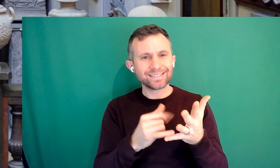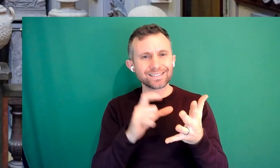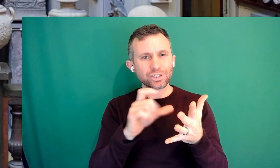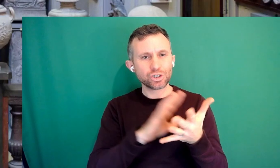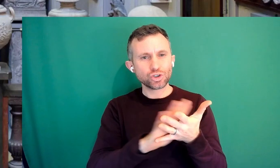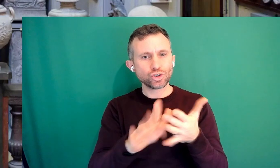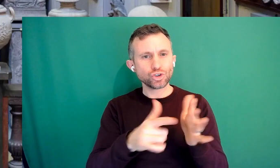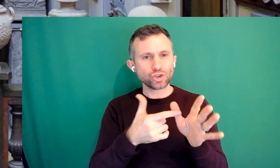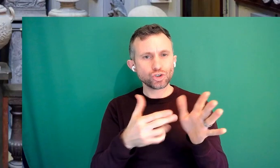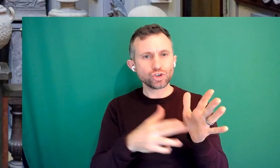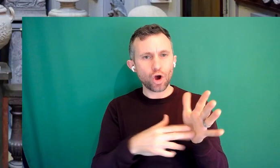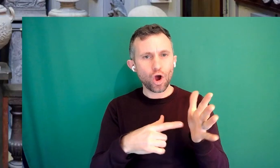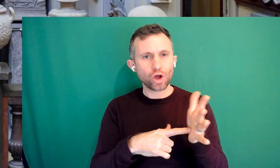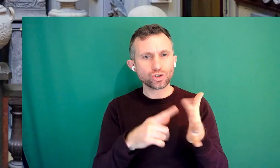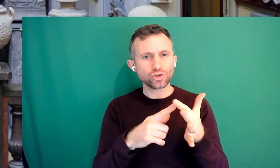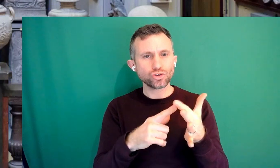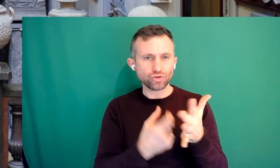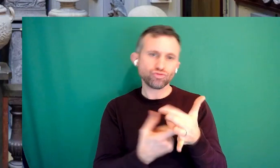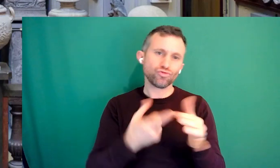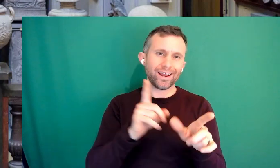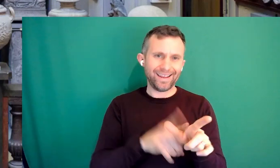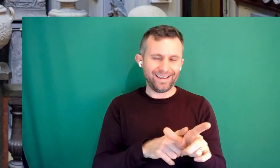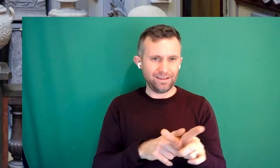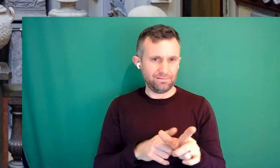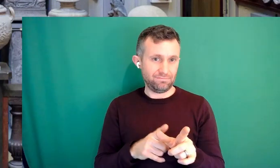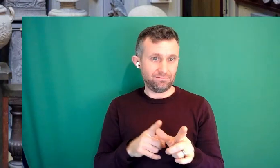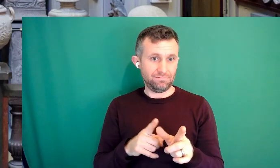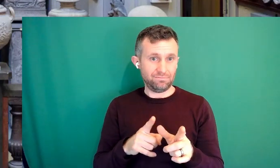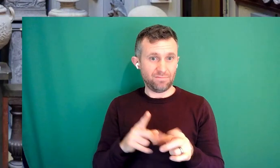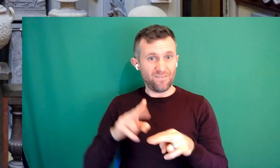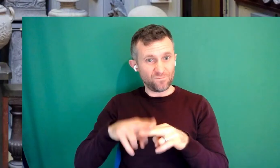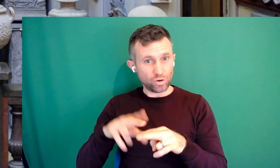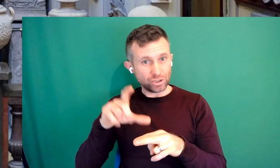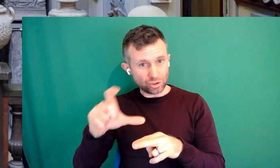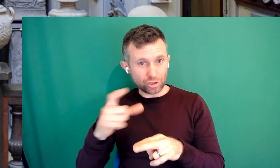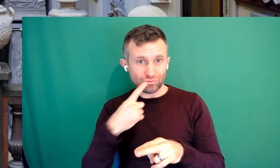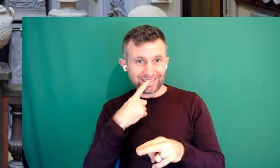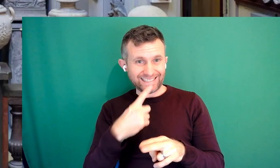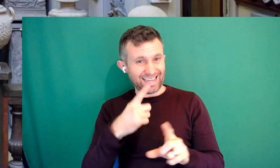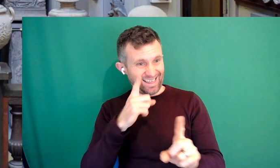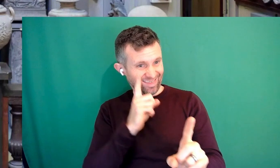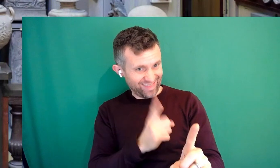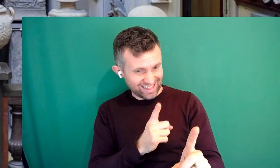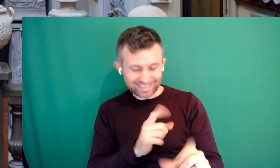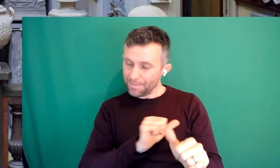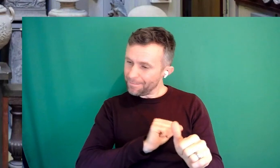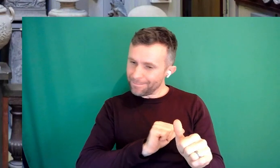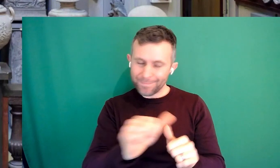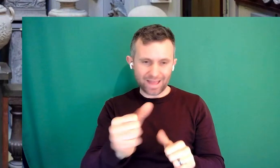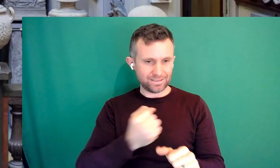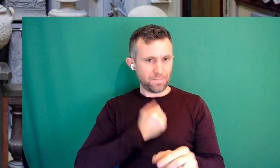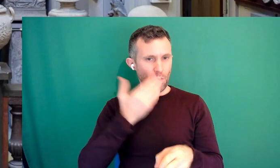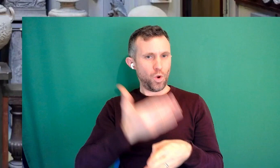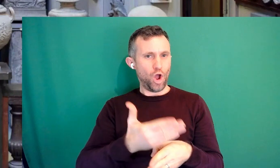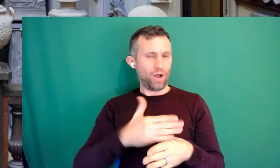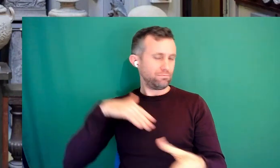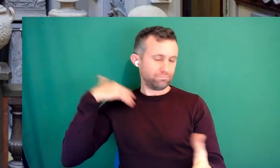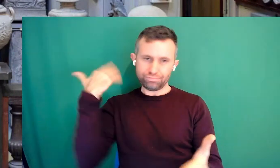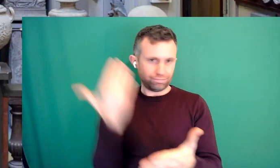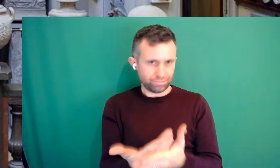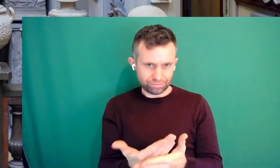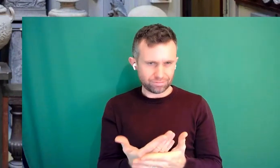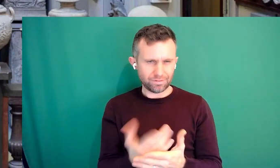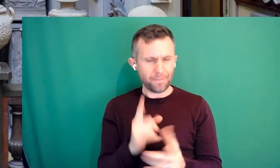space where Soane's apprentices and students could sit and work. From his seat behind Apollo, Soane could